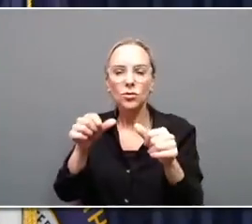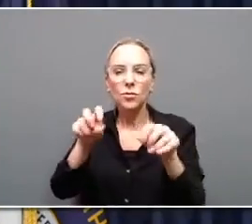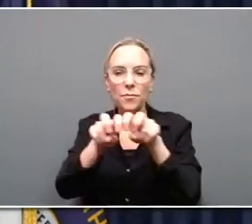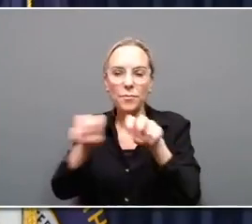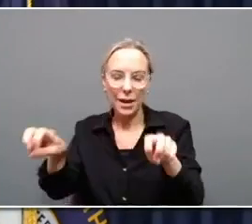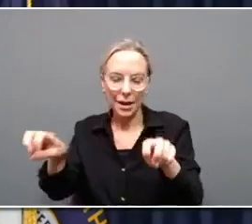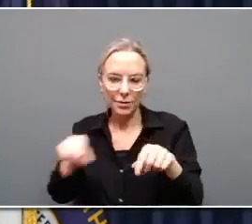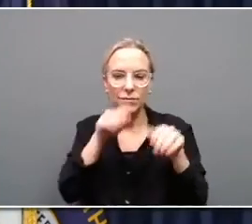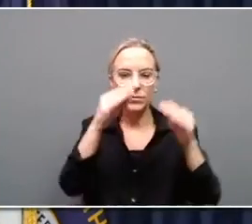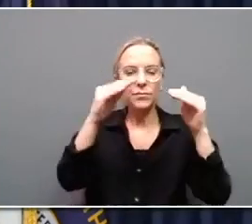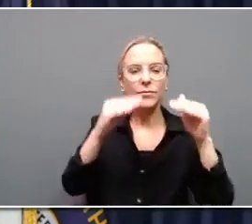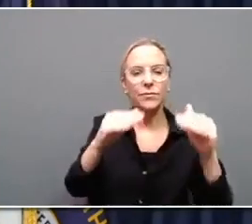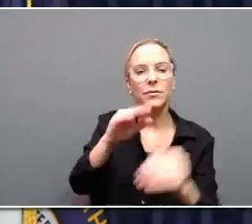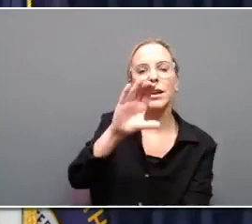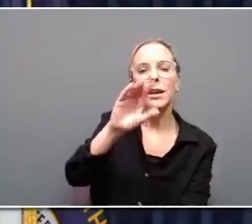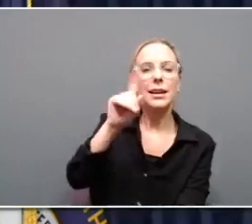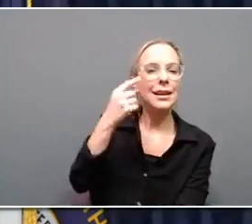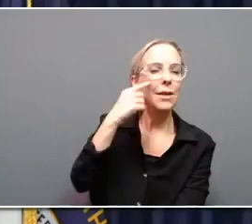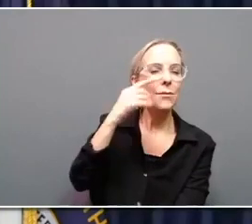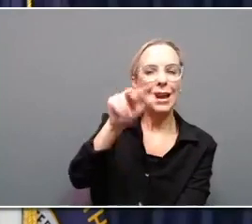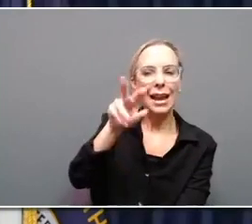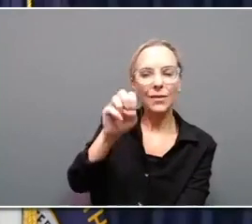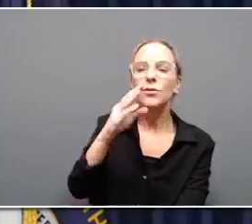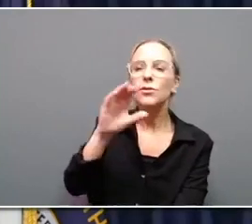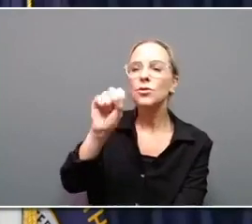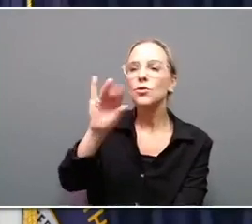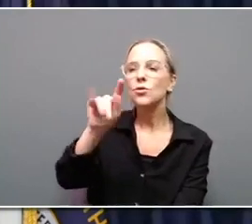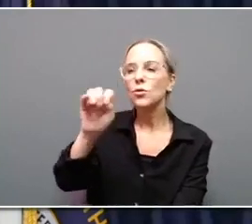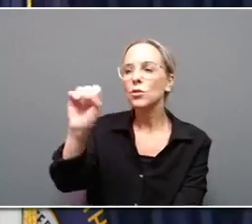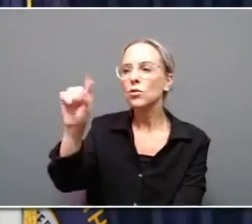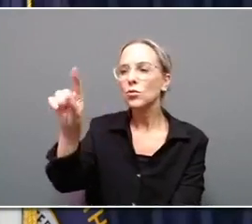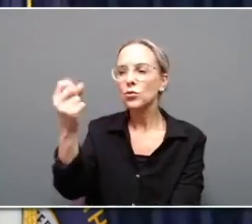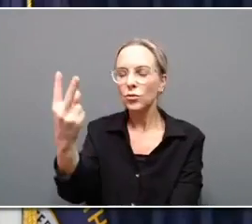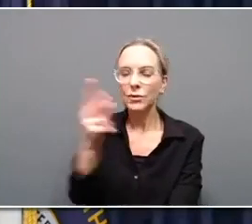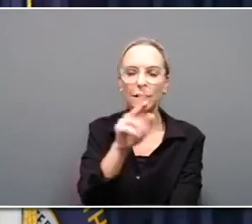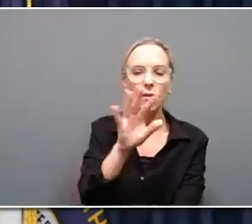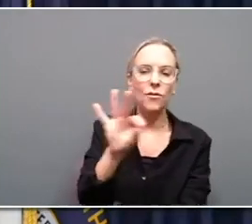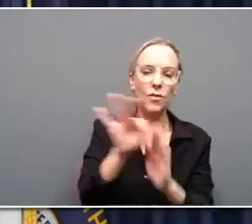Suite 112, Frankfort, Kentucky, 40601.